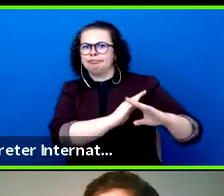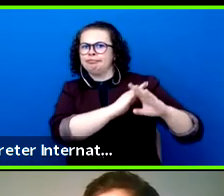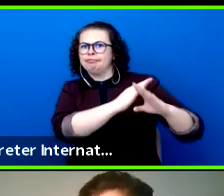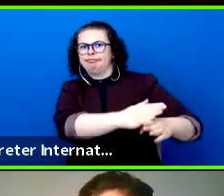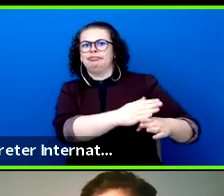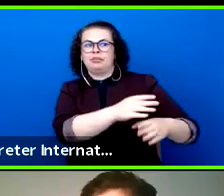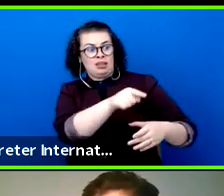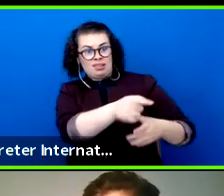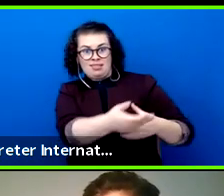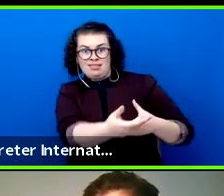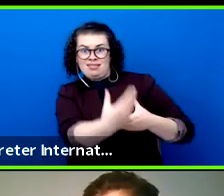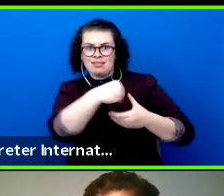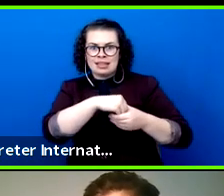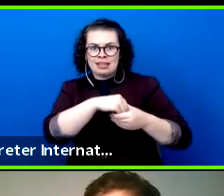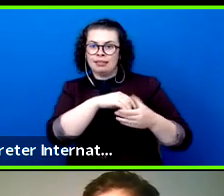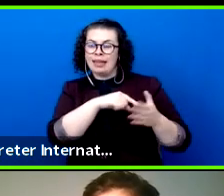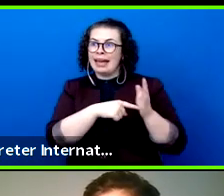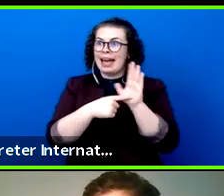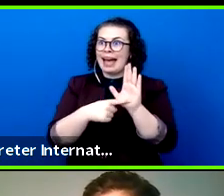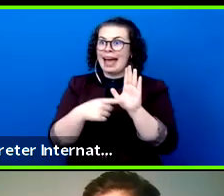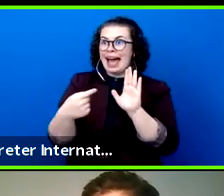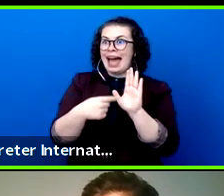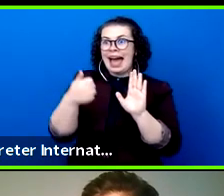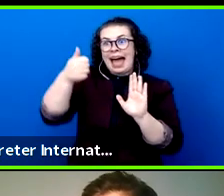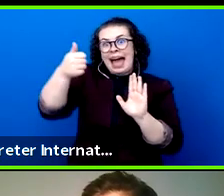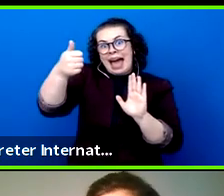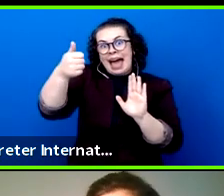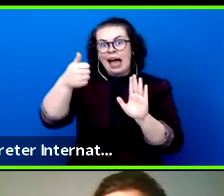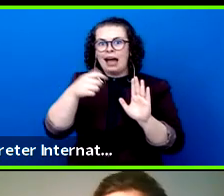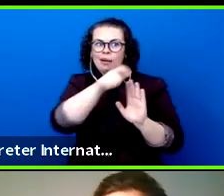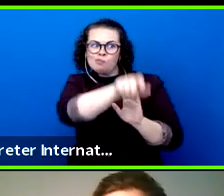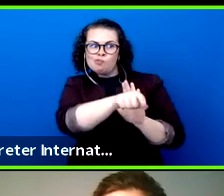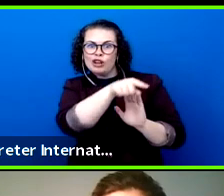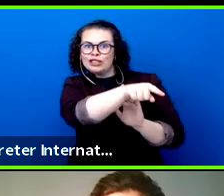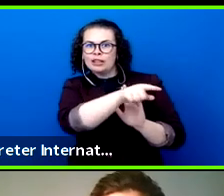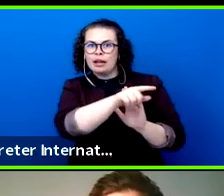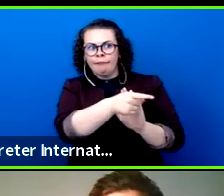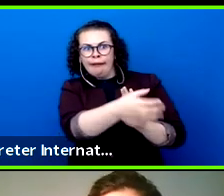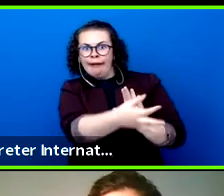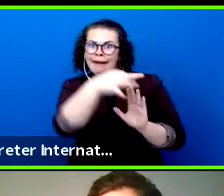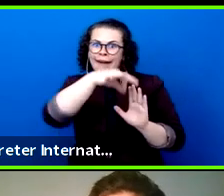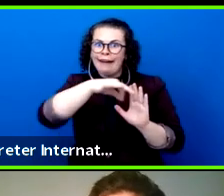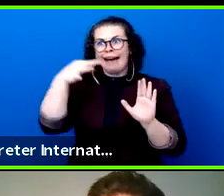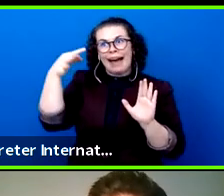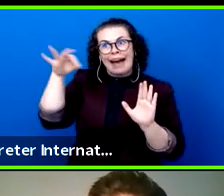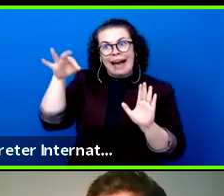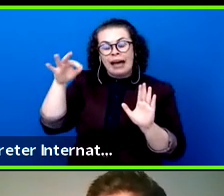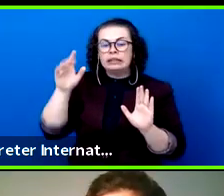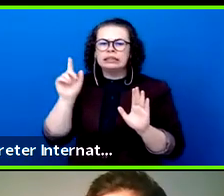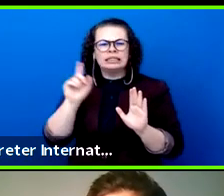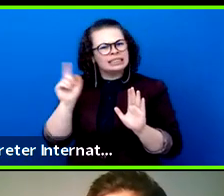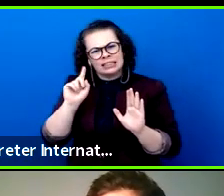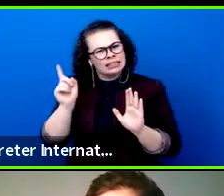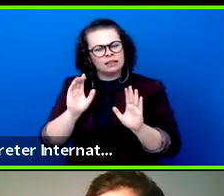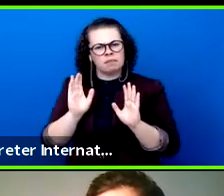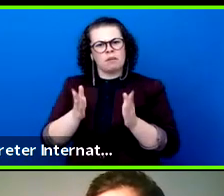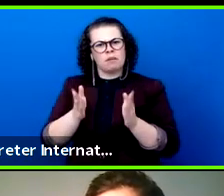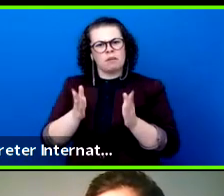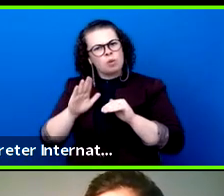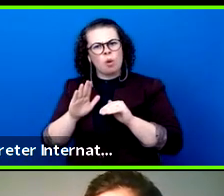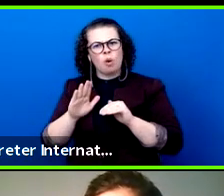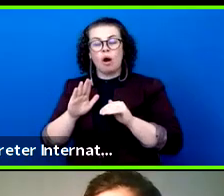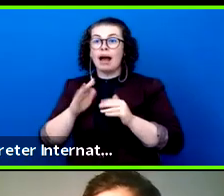that you are doing it. So it's more like a symbolic thing that all these projects don't lead anywhere. So that the